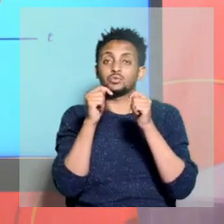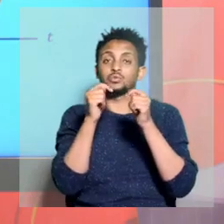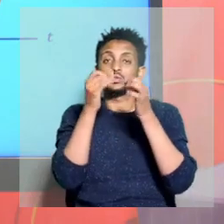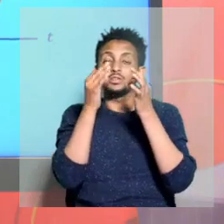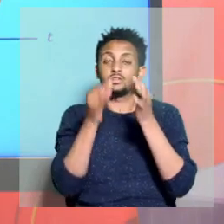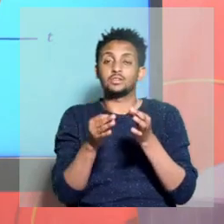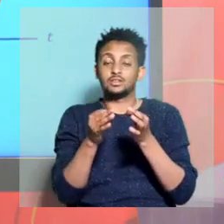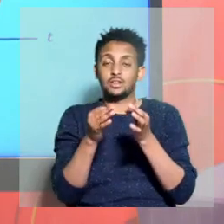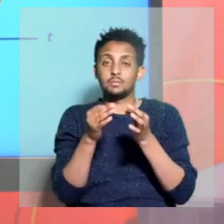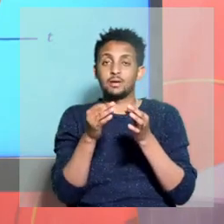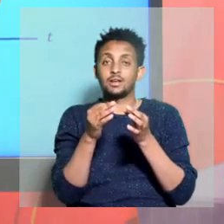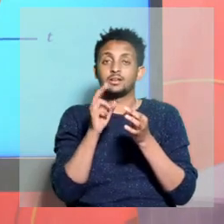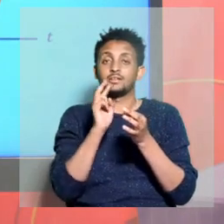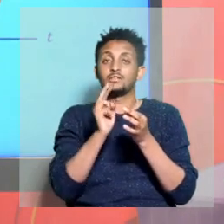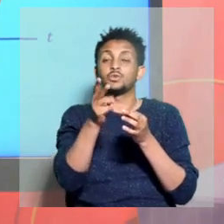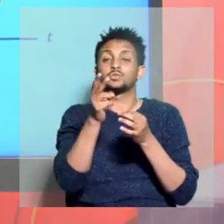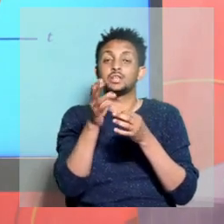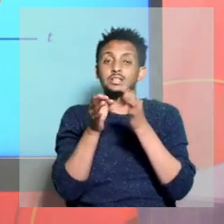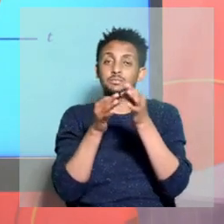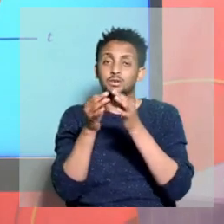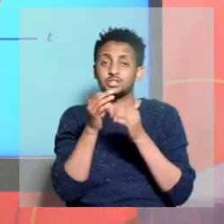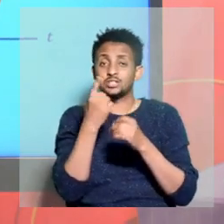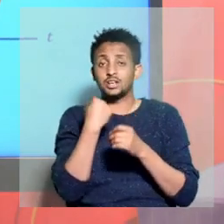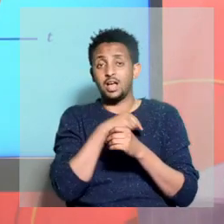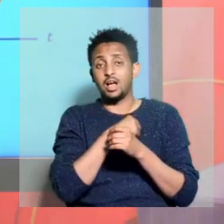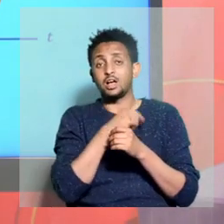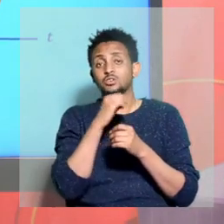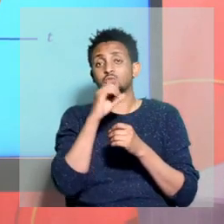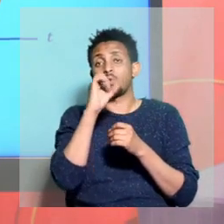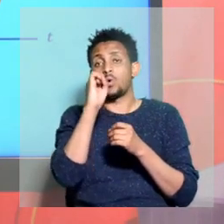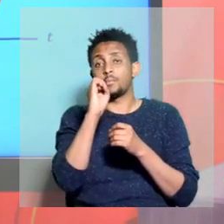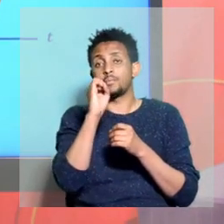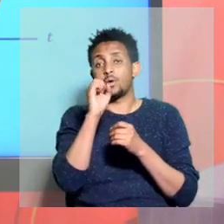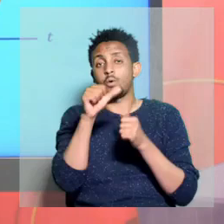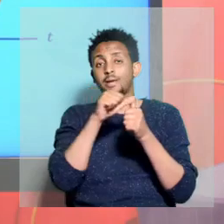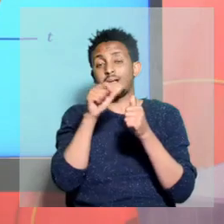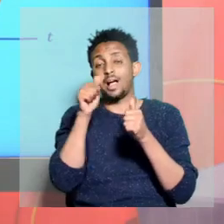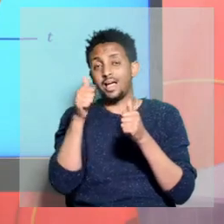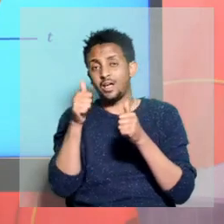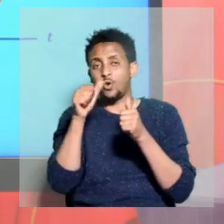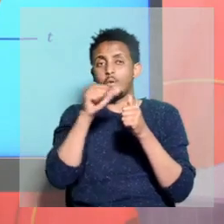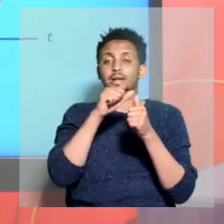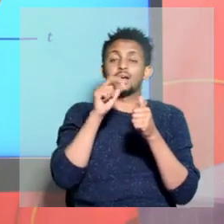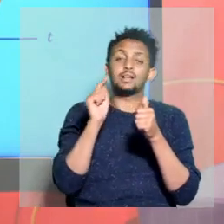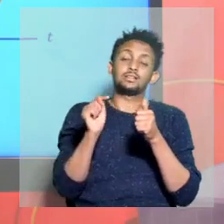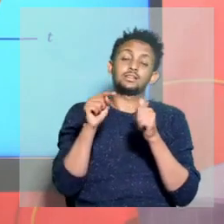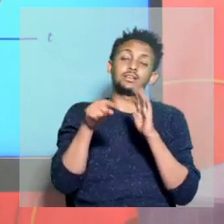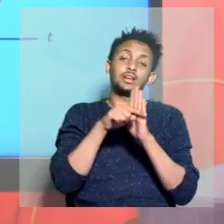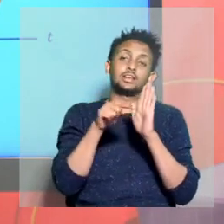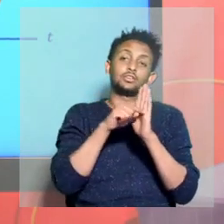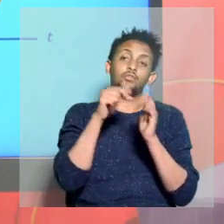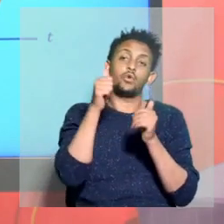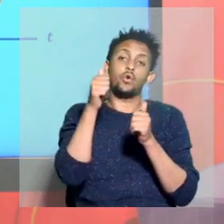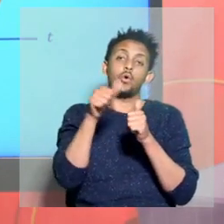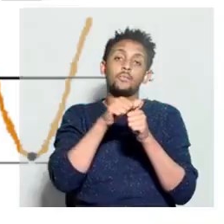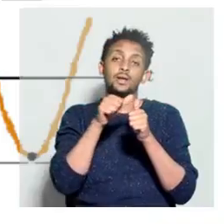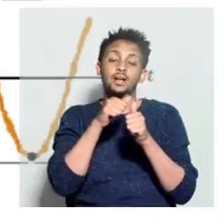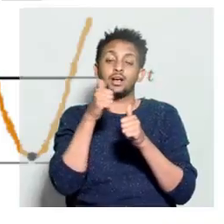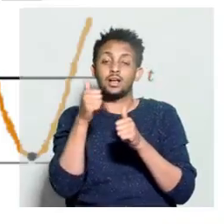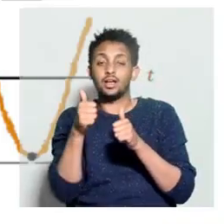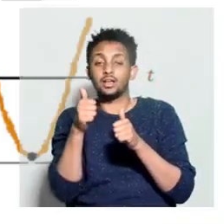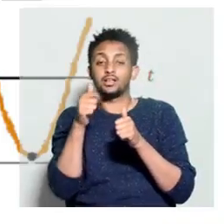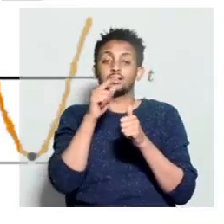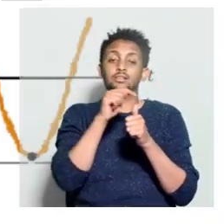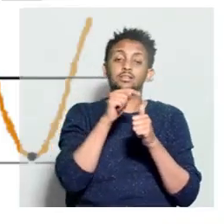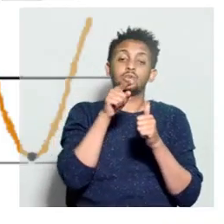can find a velocity expression as omega a cos omega t, or the negative of omega a sine omega t.